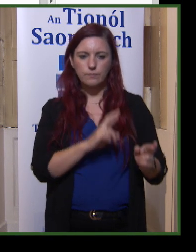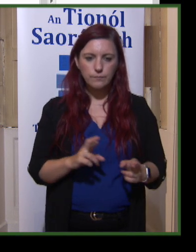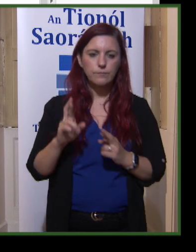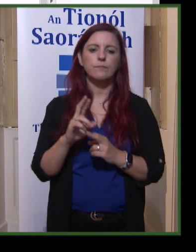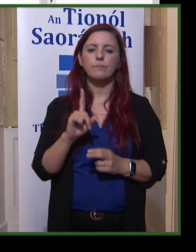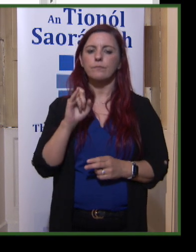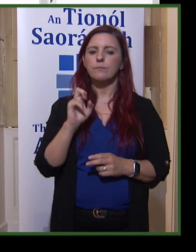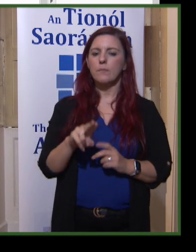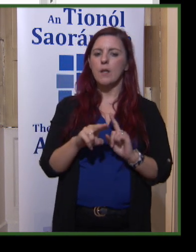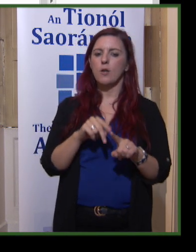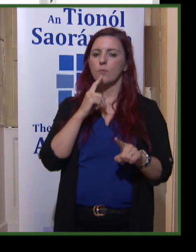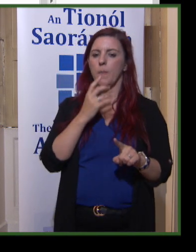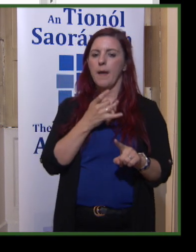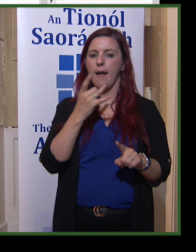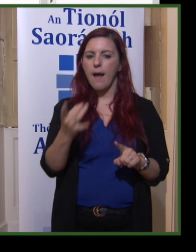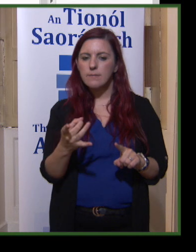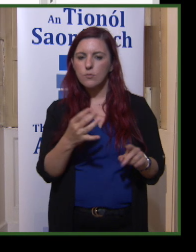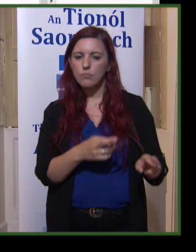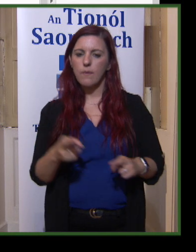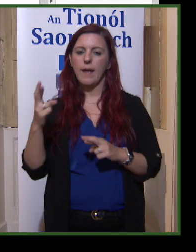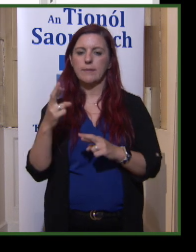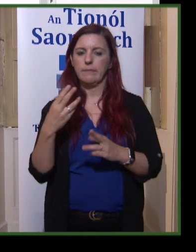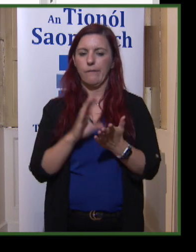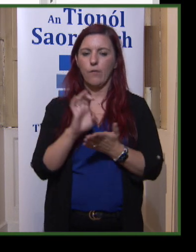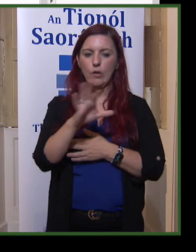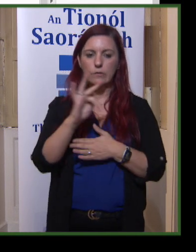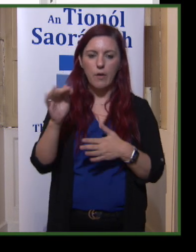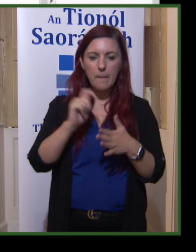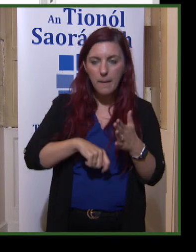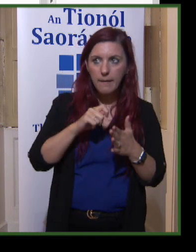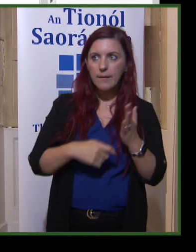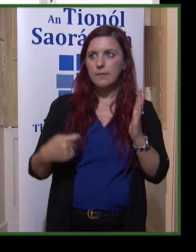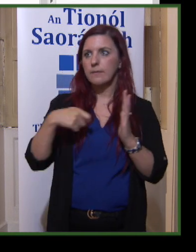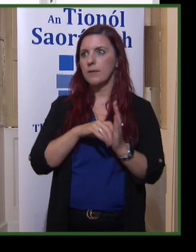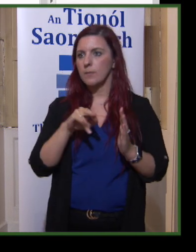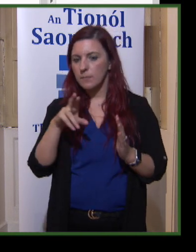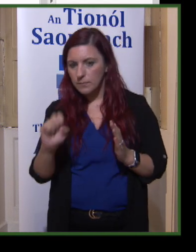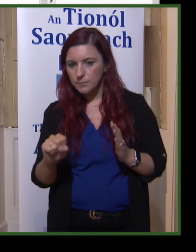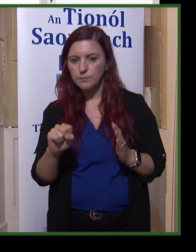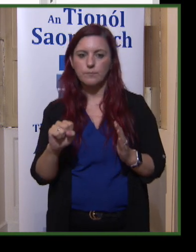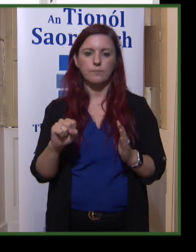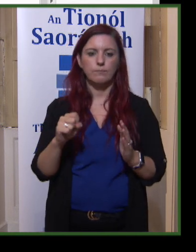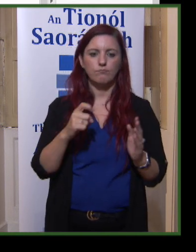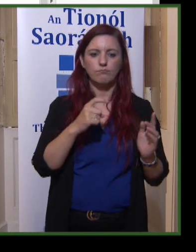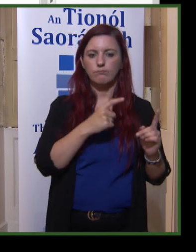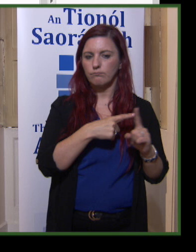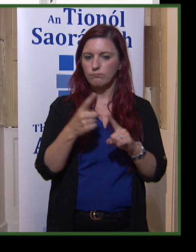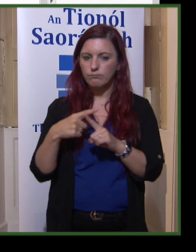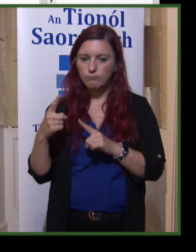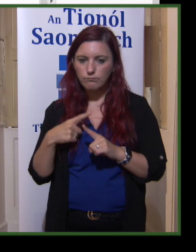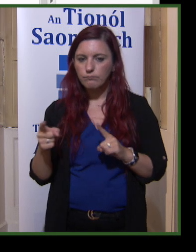first category was direct elected mayor in conjunction with local democratic elected representatives should be able to